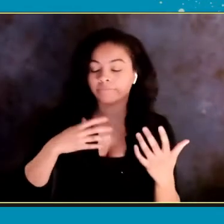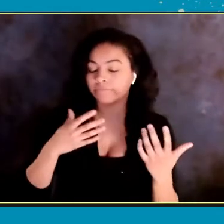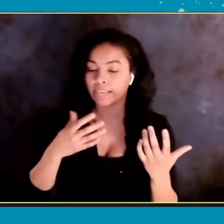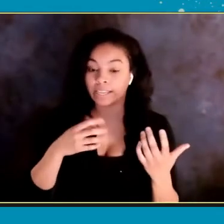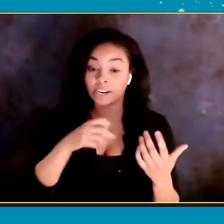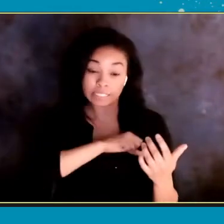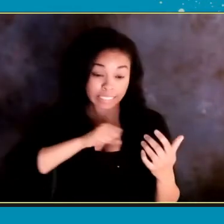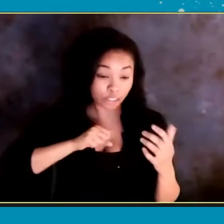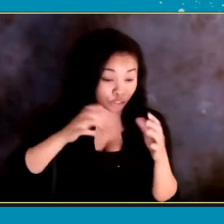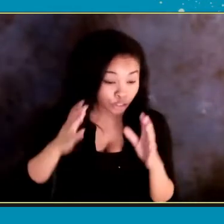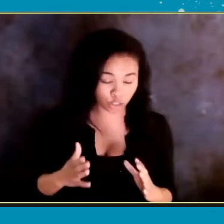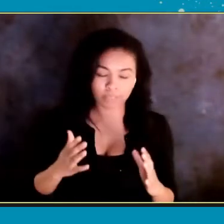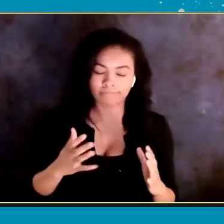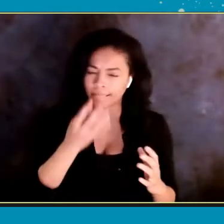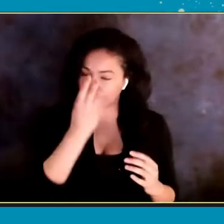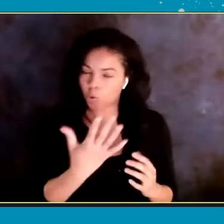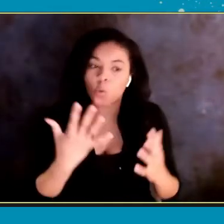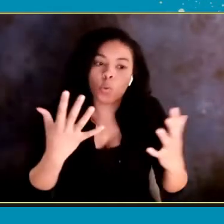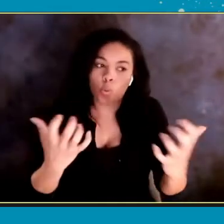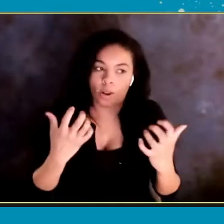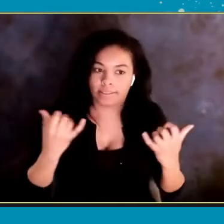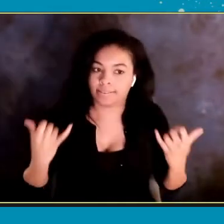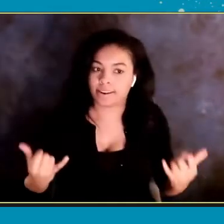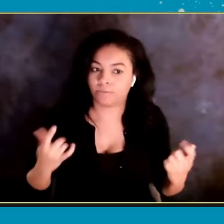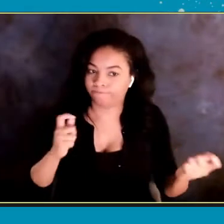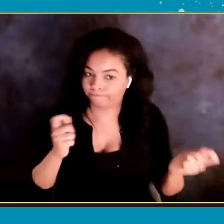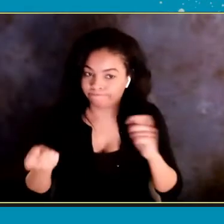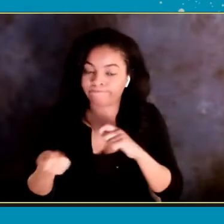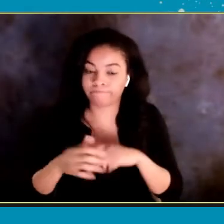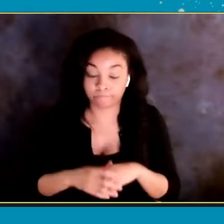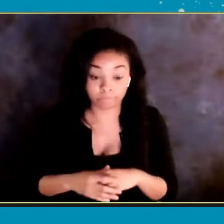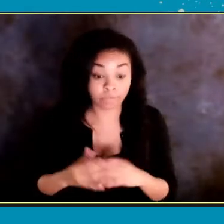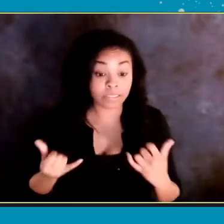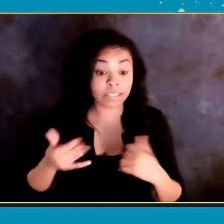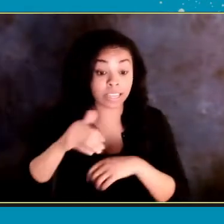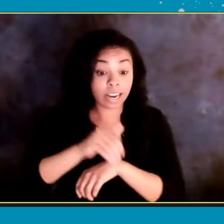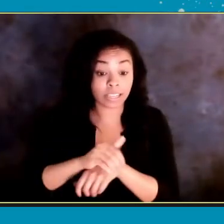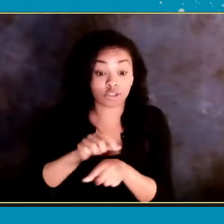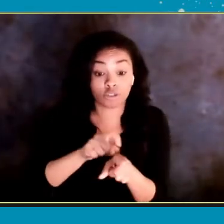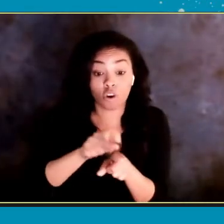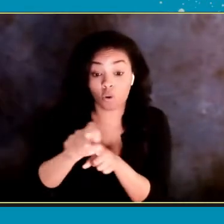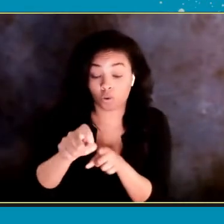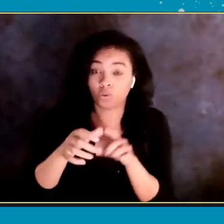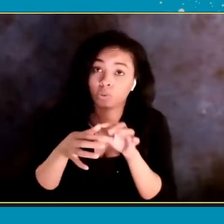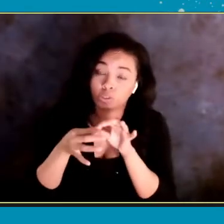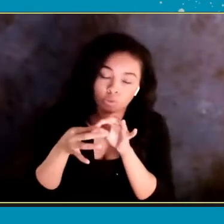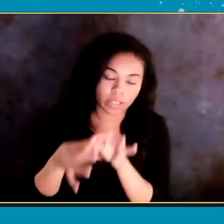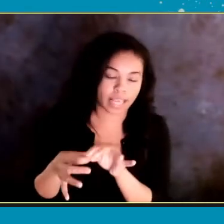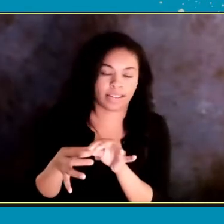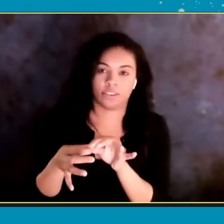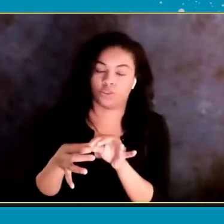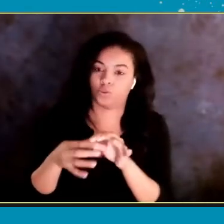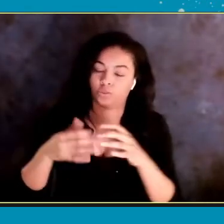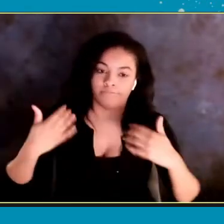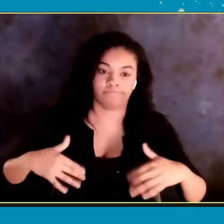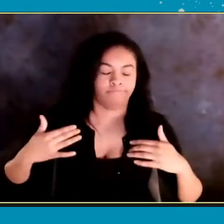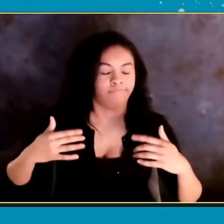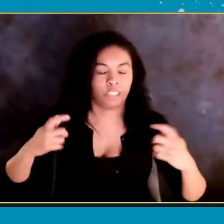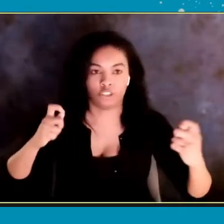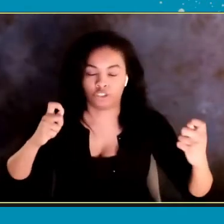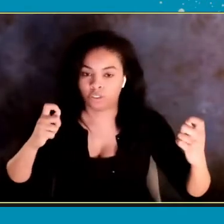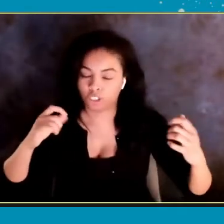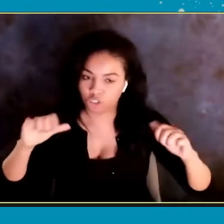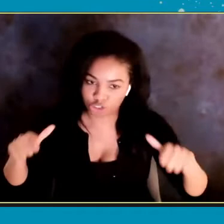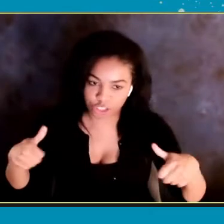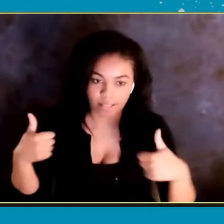we want this now. Tonight's call is about the extreme challenges we're facing in